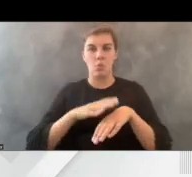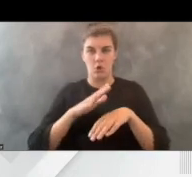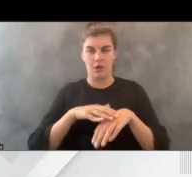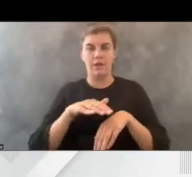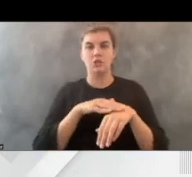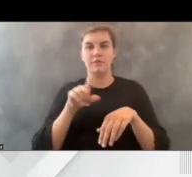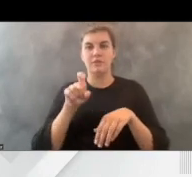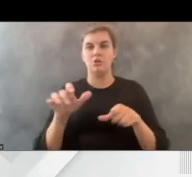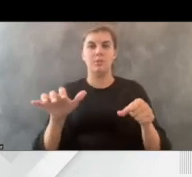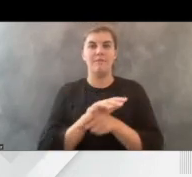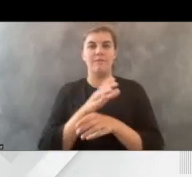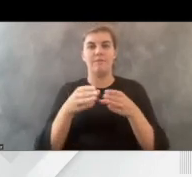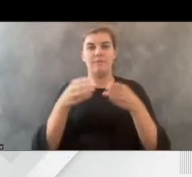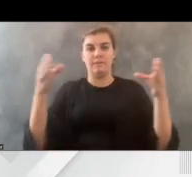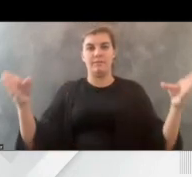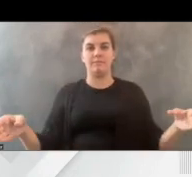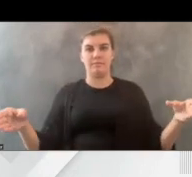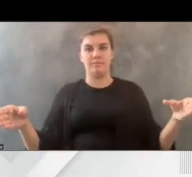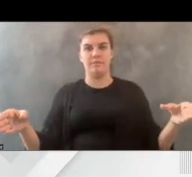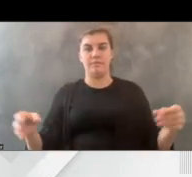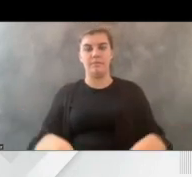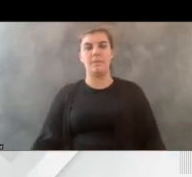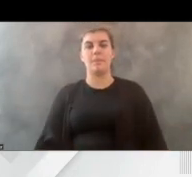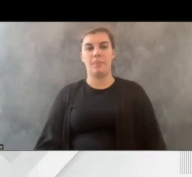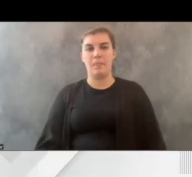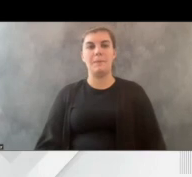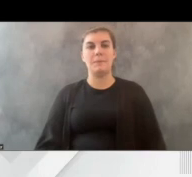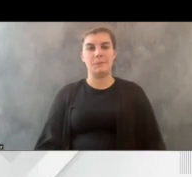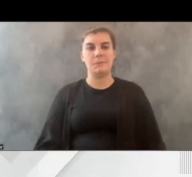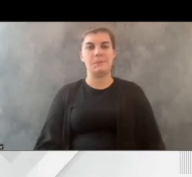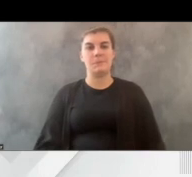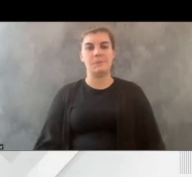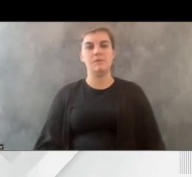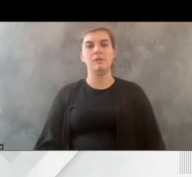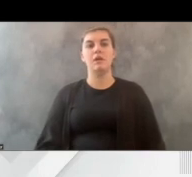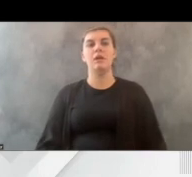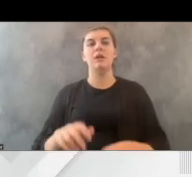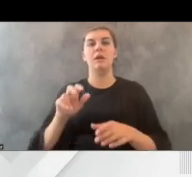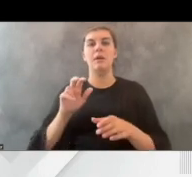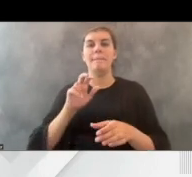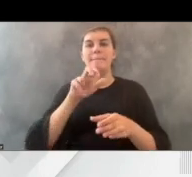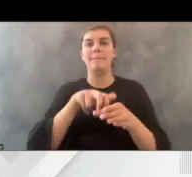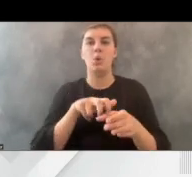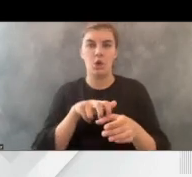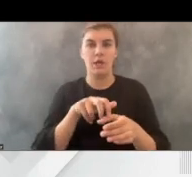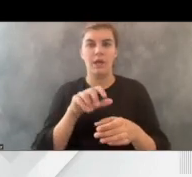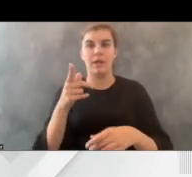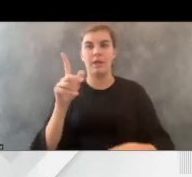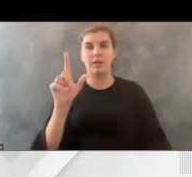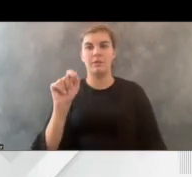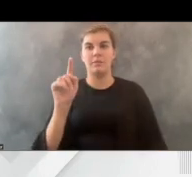adjoining crosswalk as specified in R302.5.